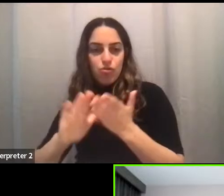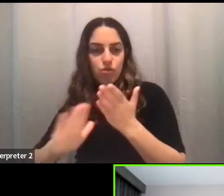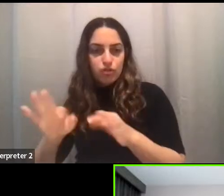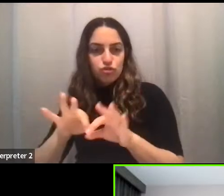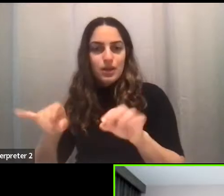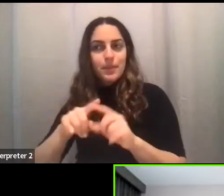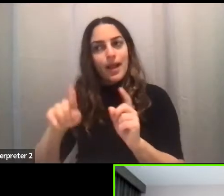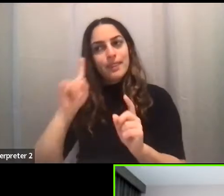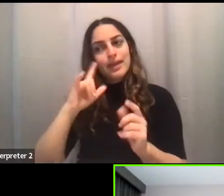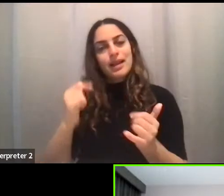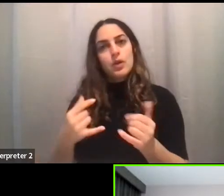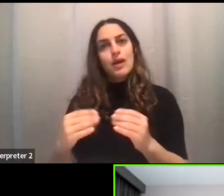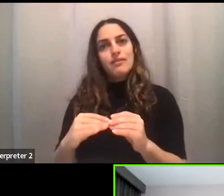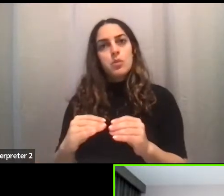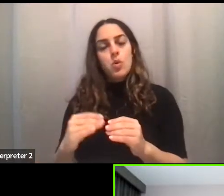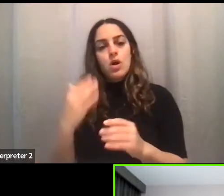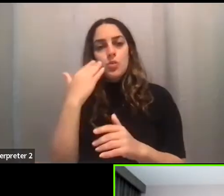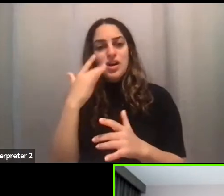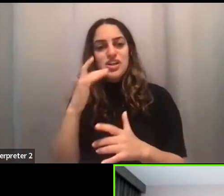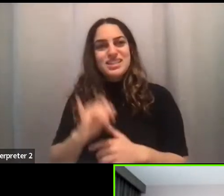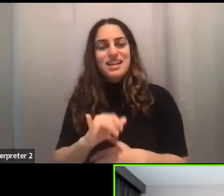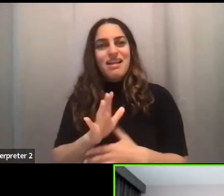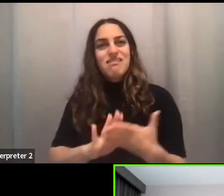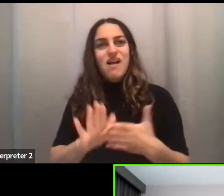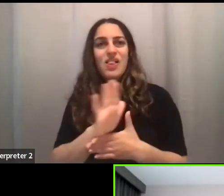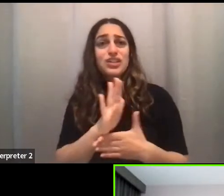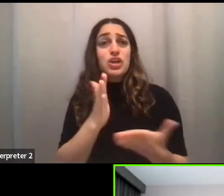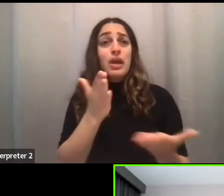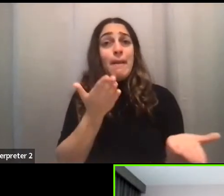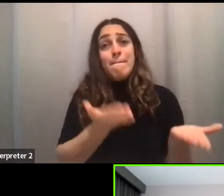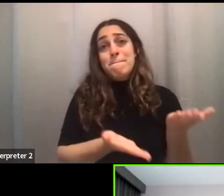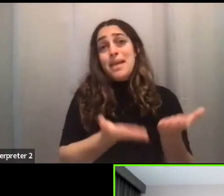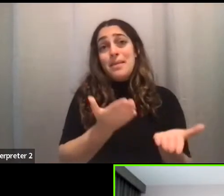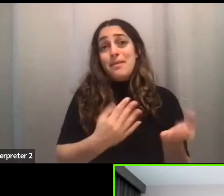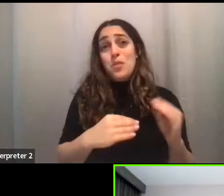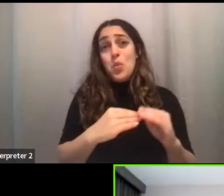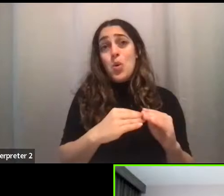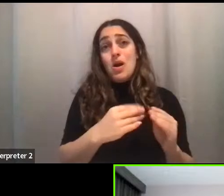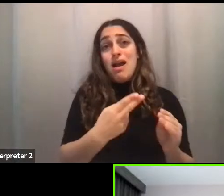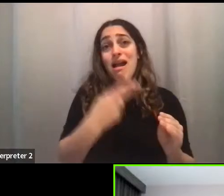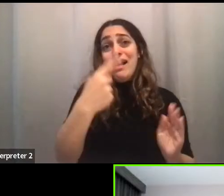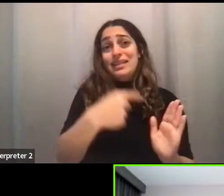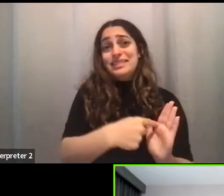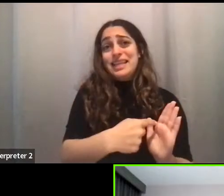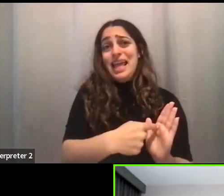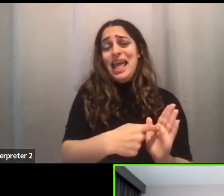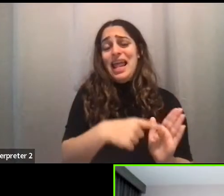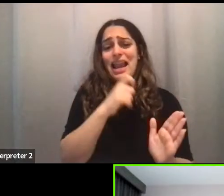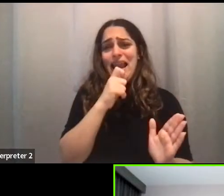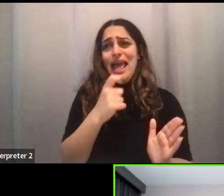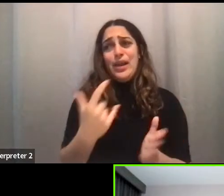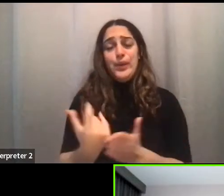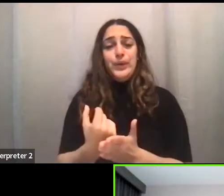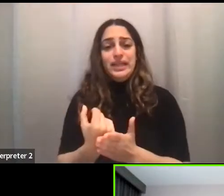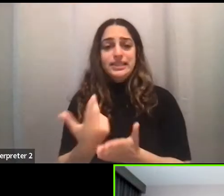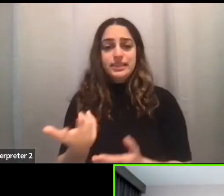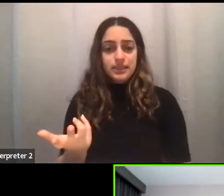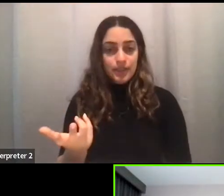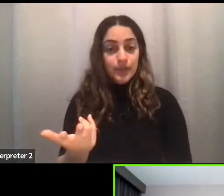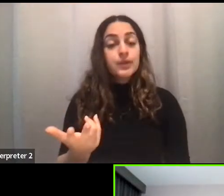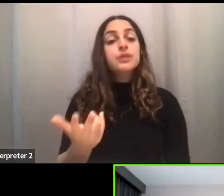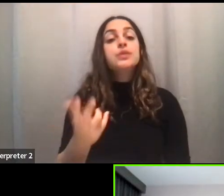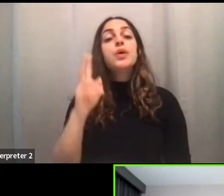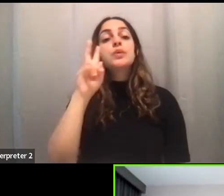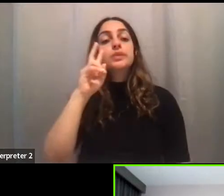awareness that college may just lead to higher debt and not higher earnings opportunity uh we'll see if that in